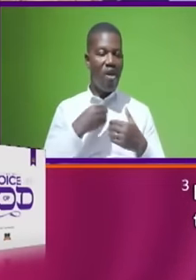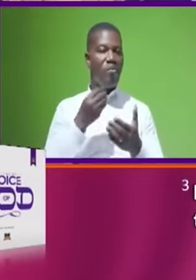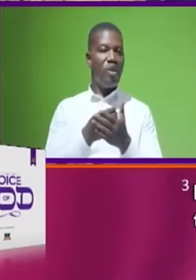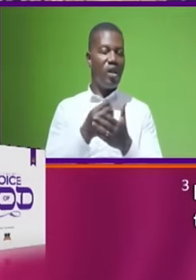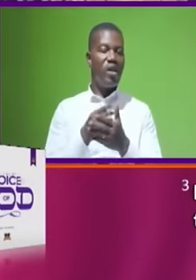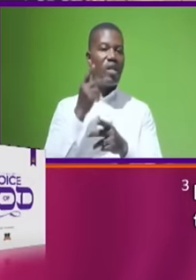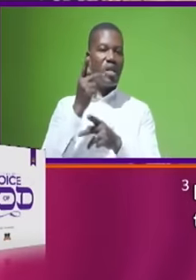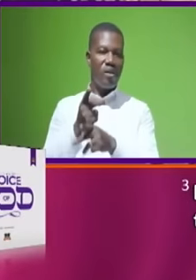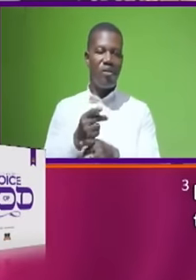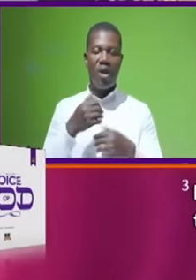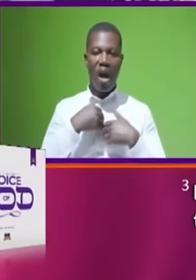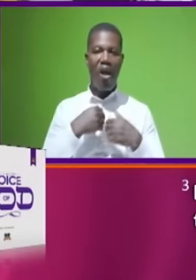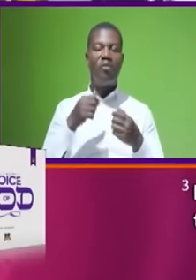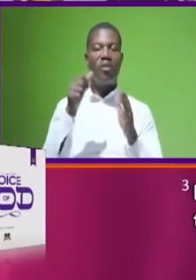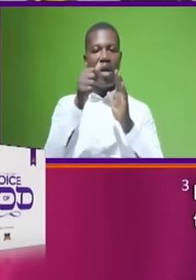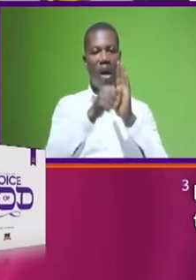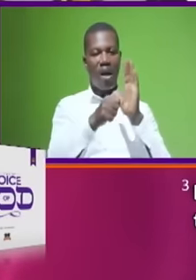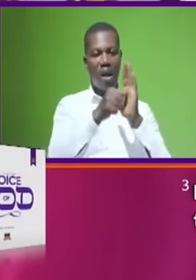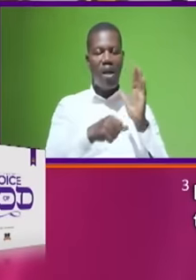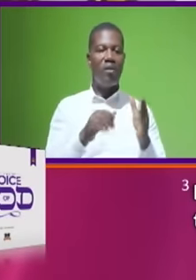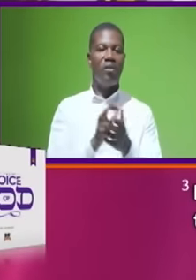hope? Who will be who account to move?